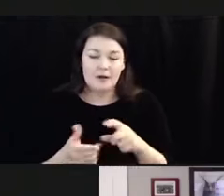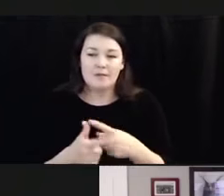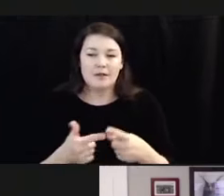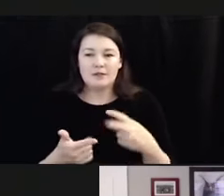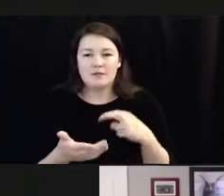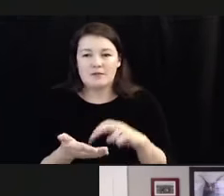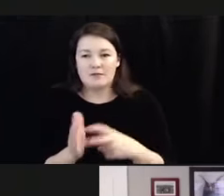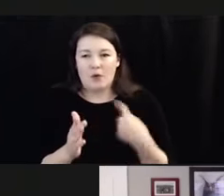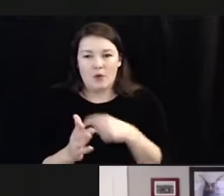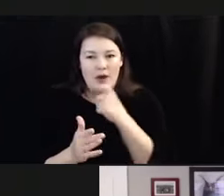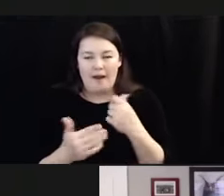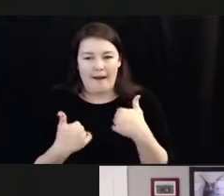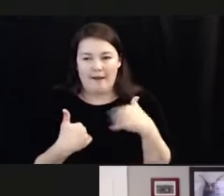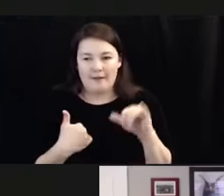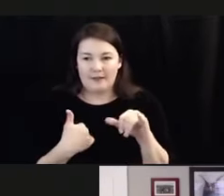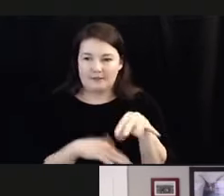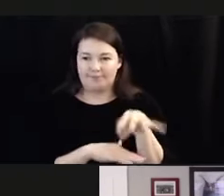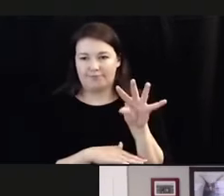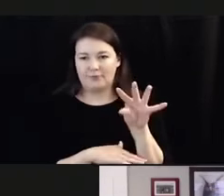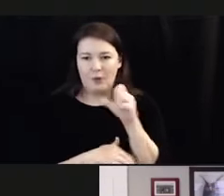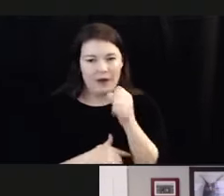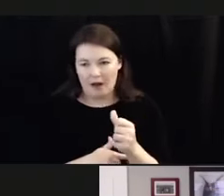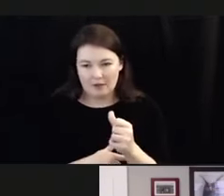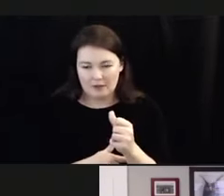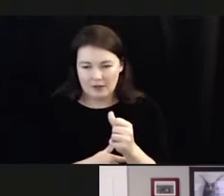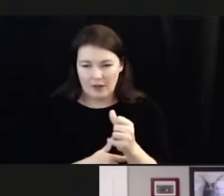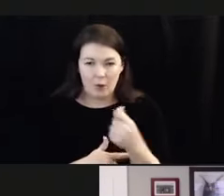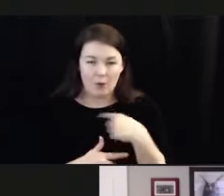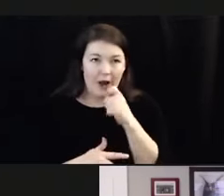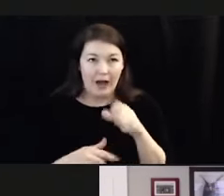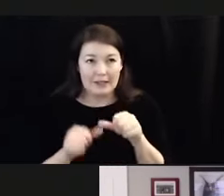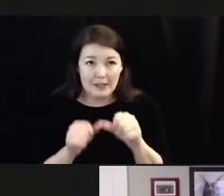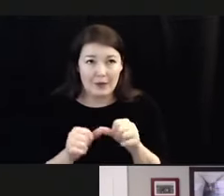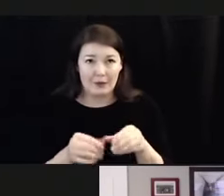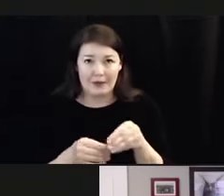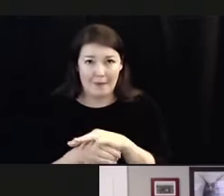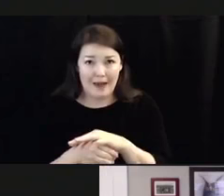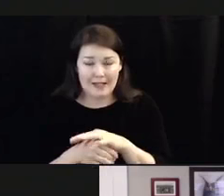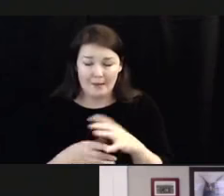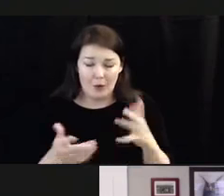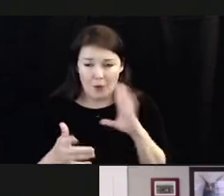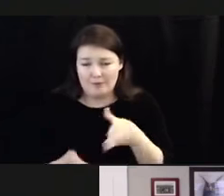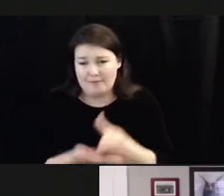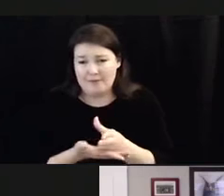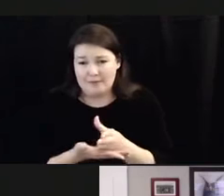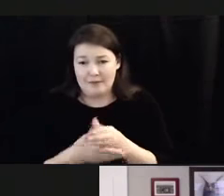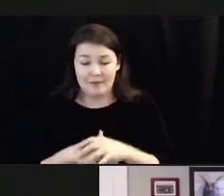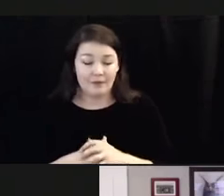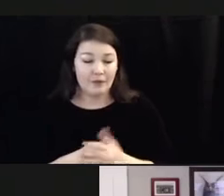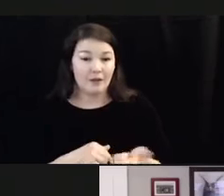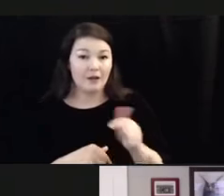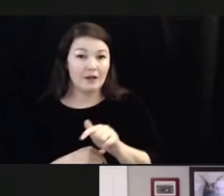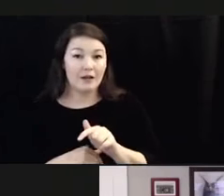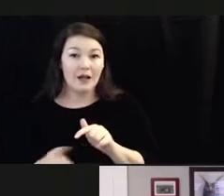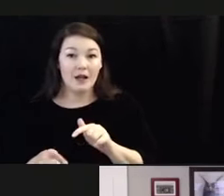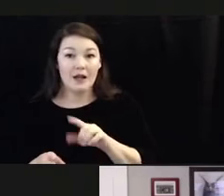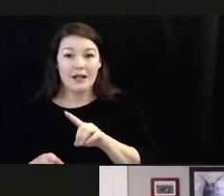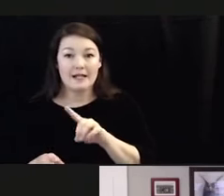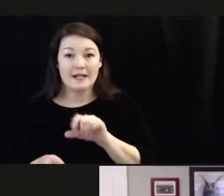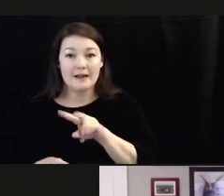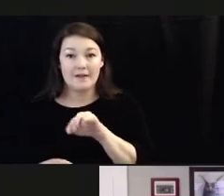Hi, Governor Dave Perry with the Sentinel. Thanks for taking the call. This may be for Dr. Herlihy.